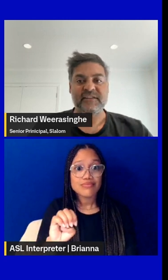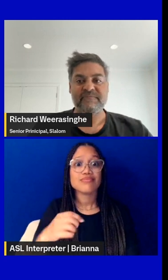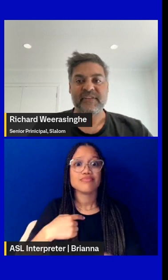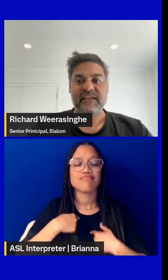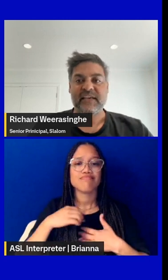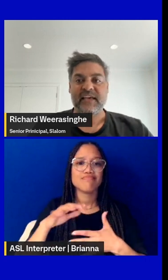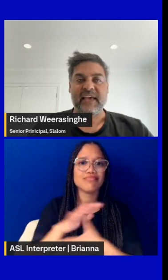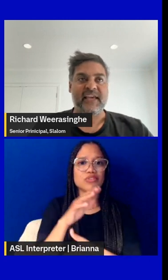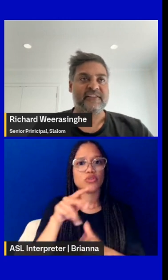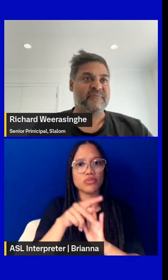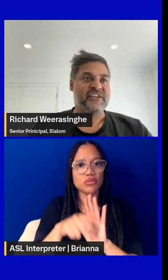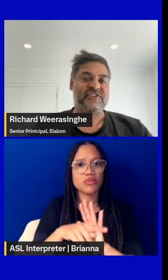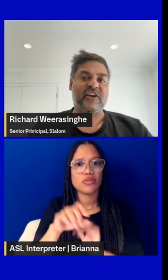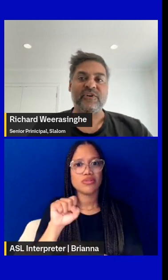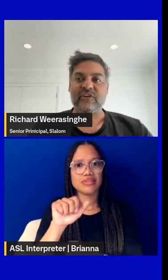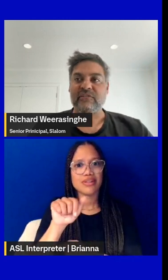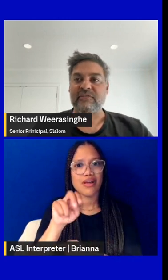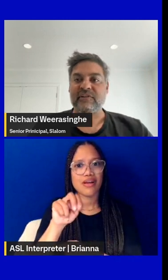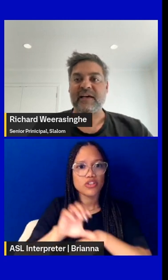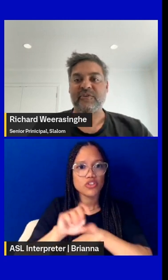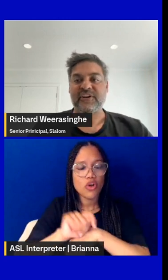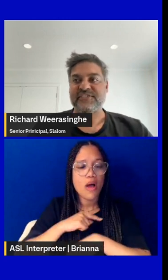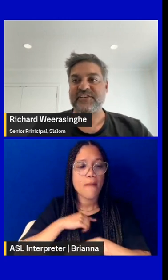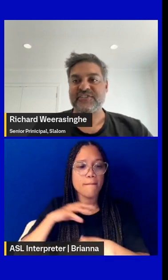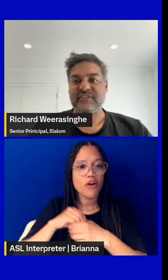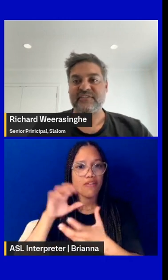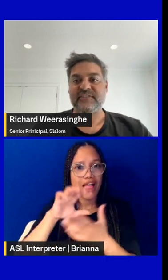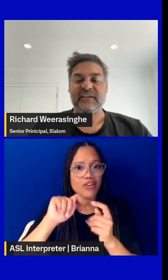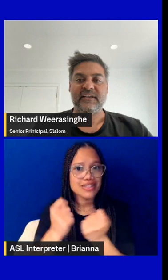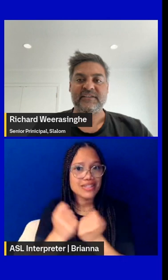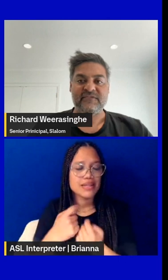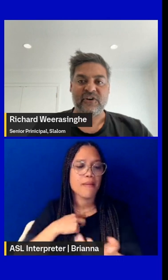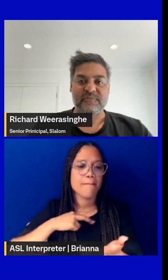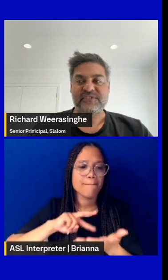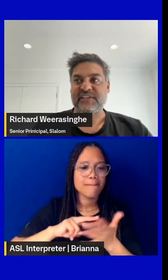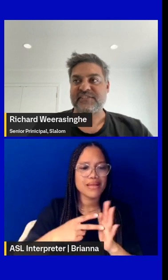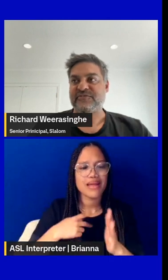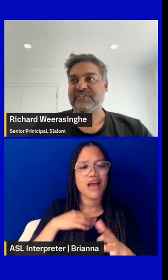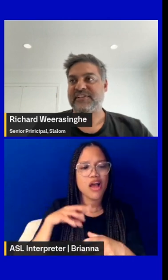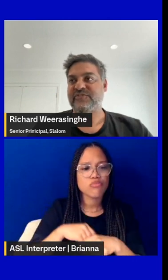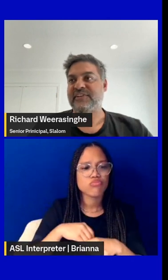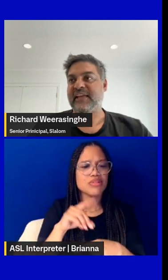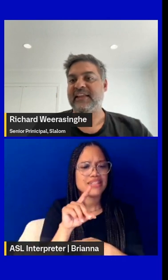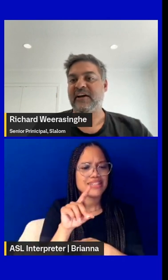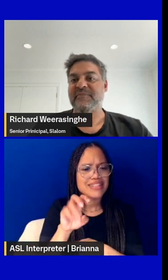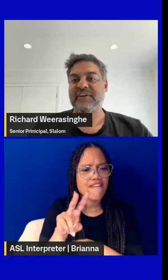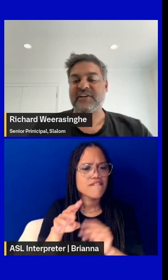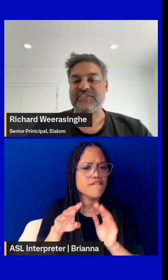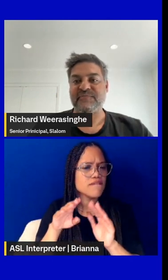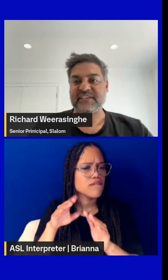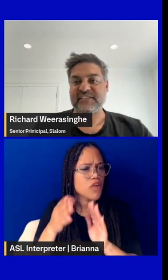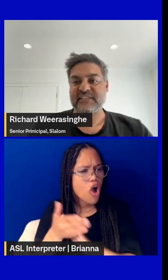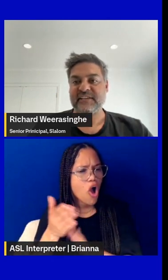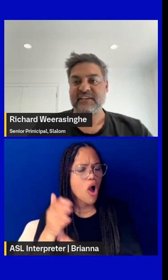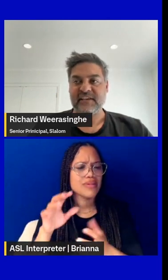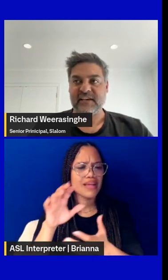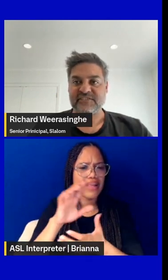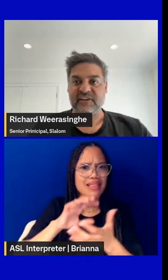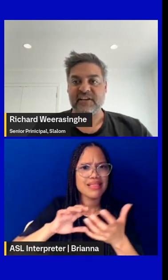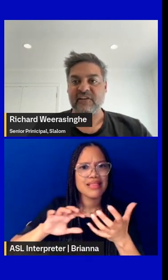at Slalom, and that means that I work on cloud modernization, DevOps, et cetera, and I'm a Hashi